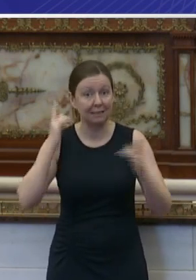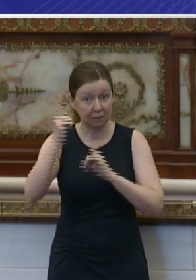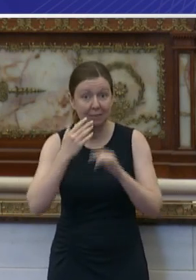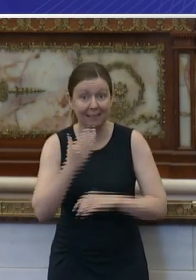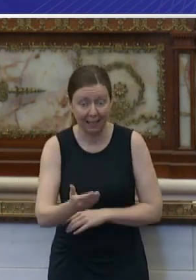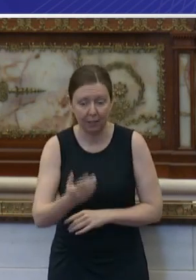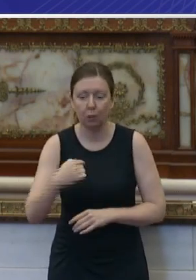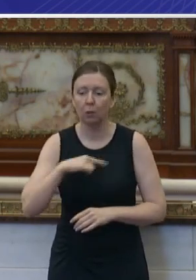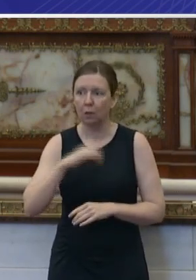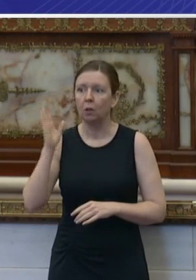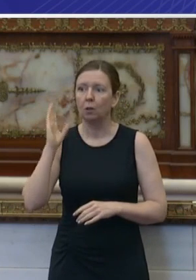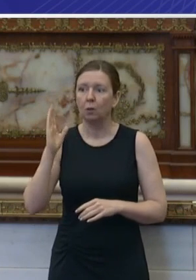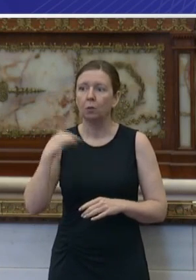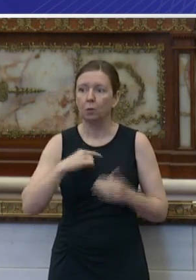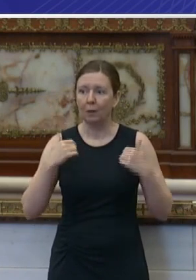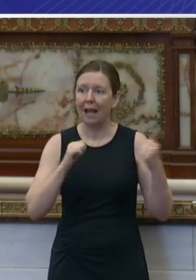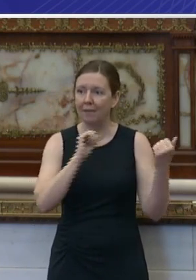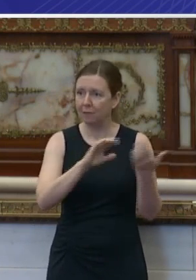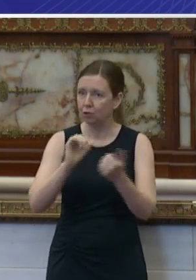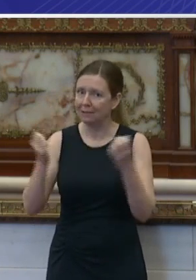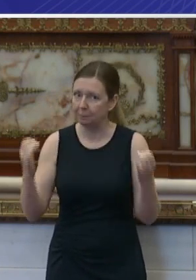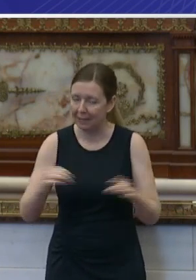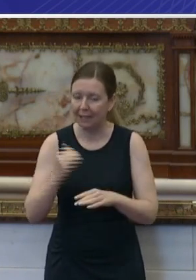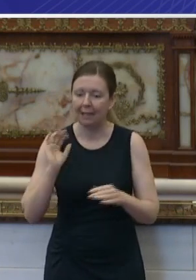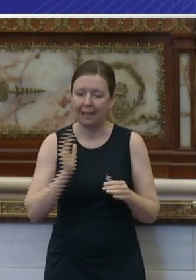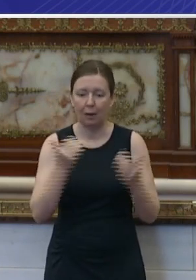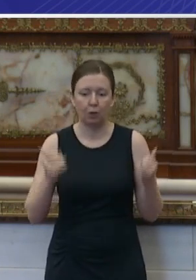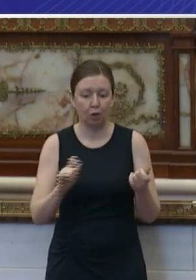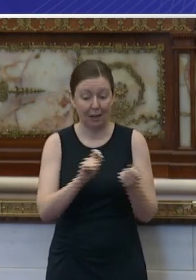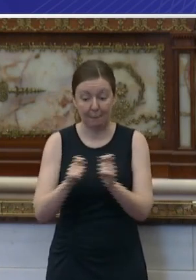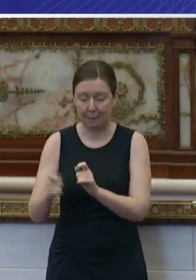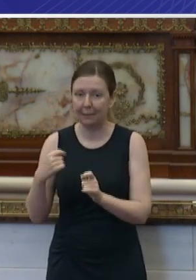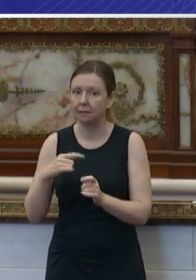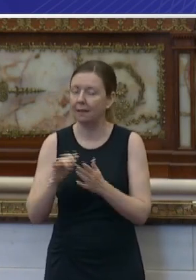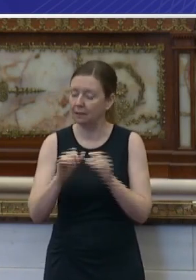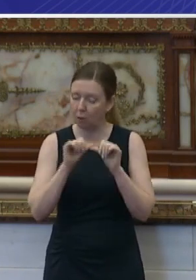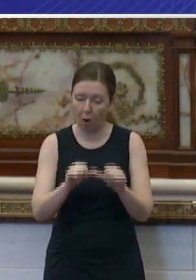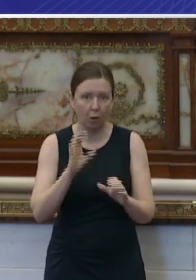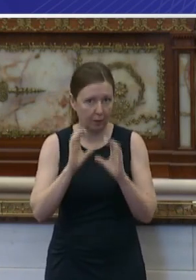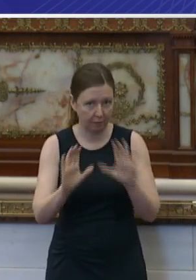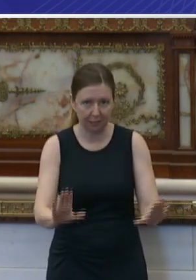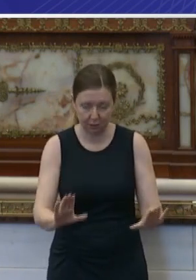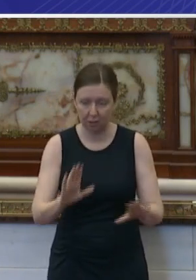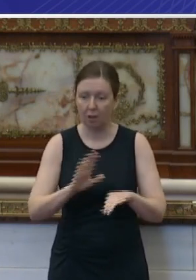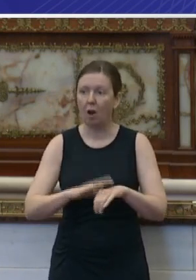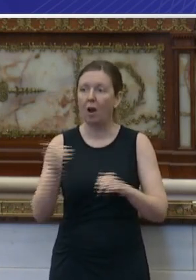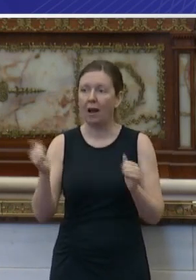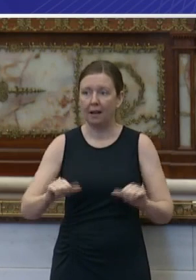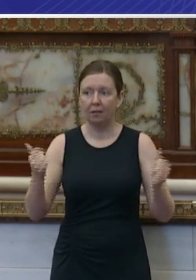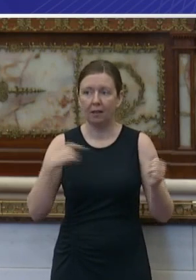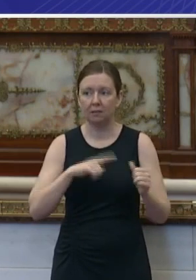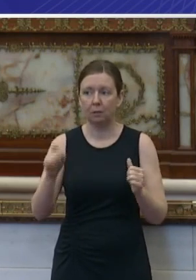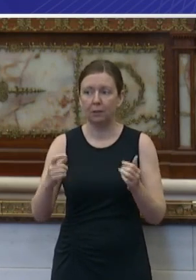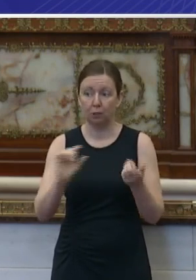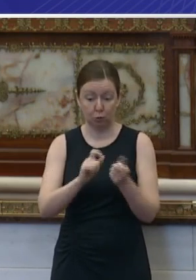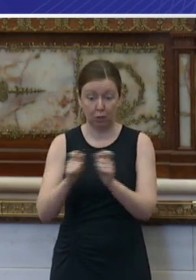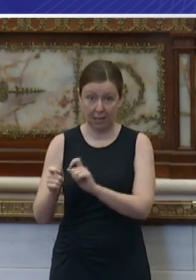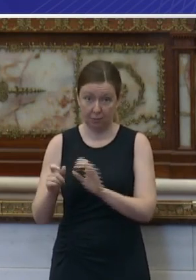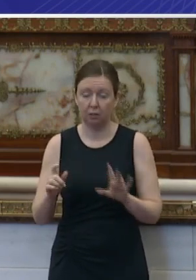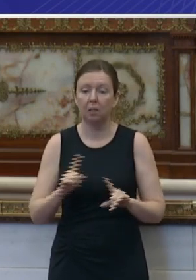considerations. We have addressed many of them in our current amendments, and this is an ongoing conversation on anything else that we need to